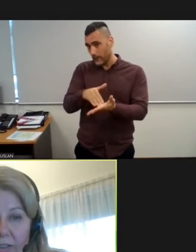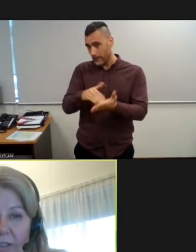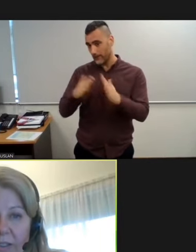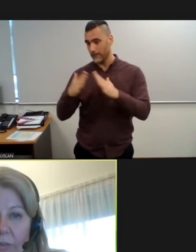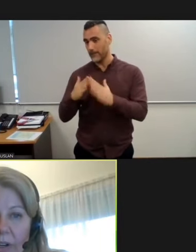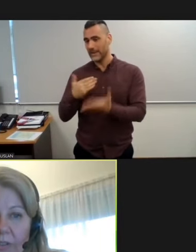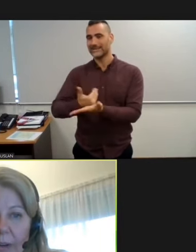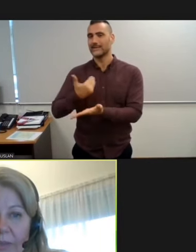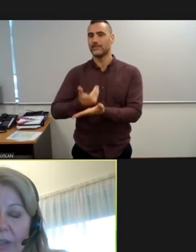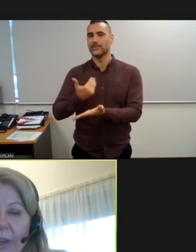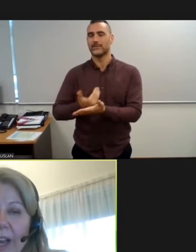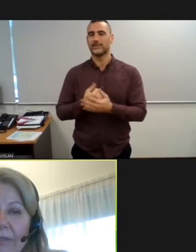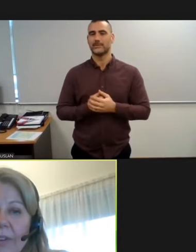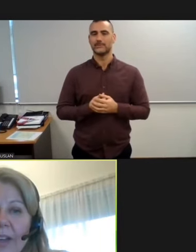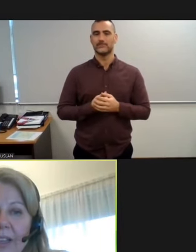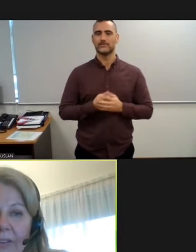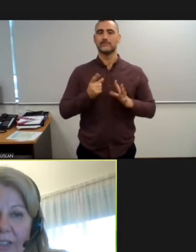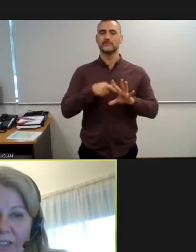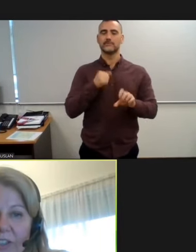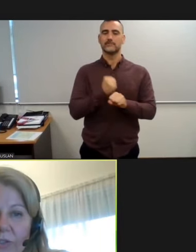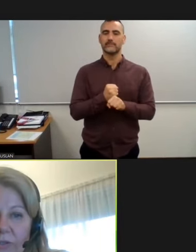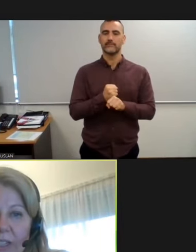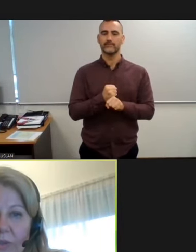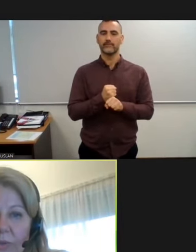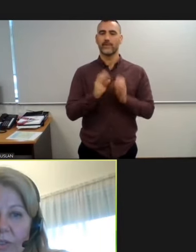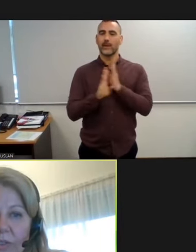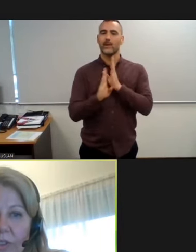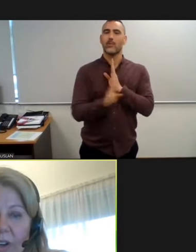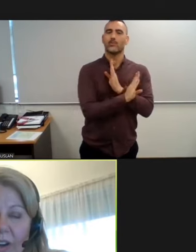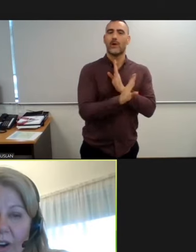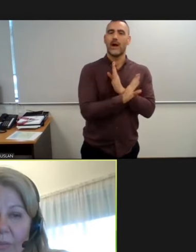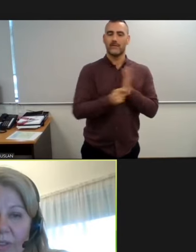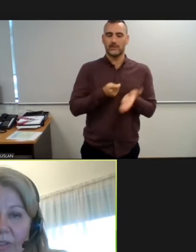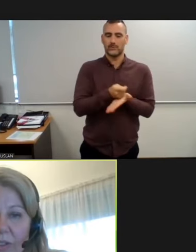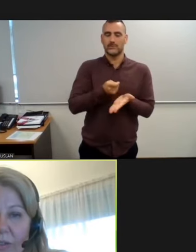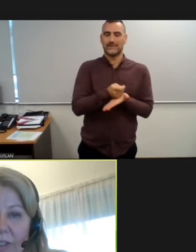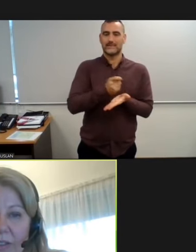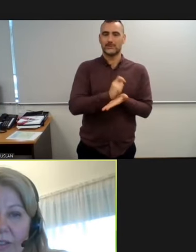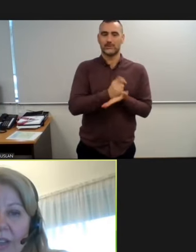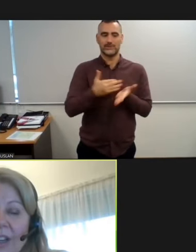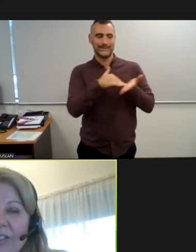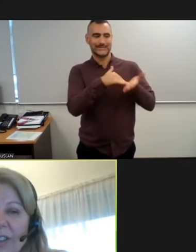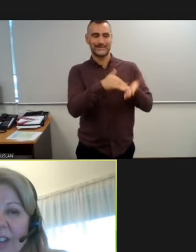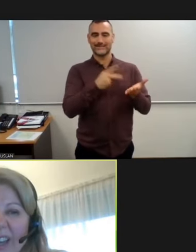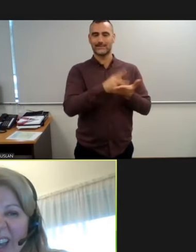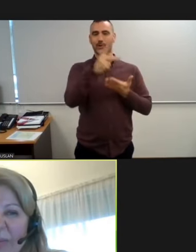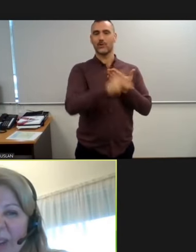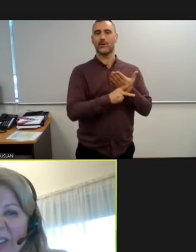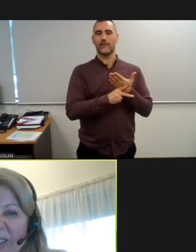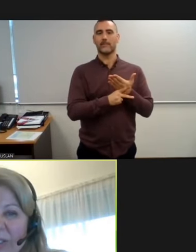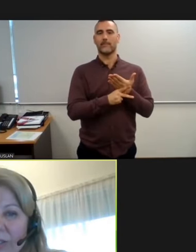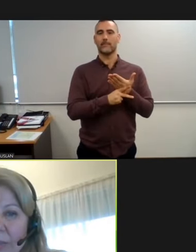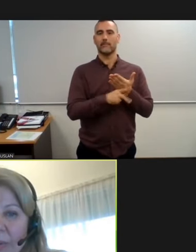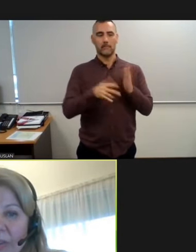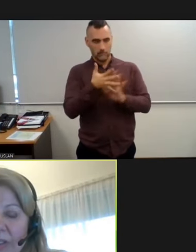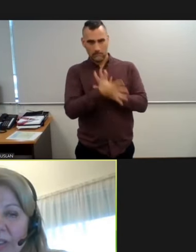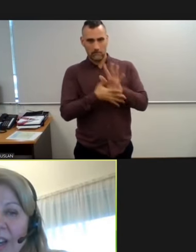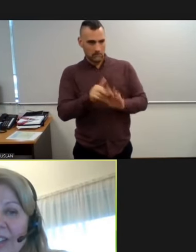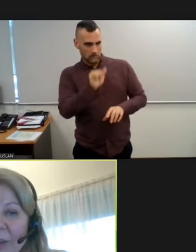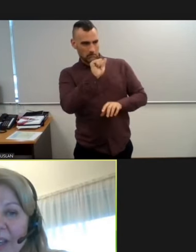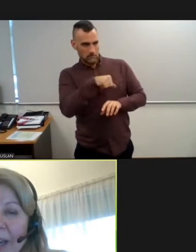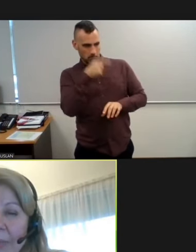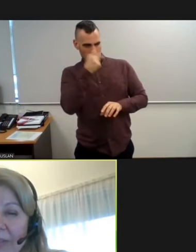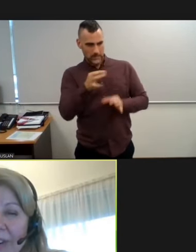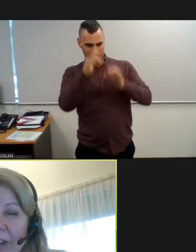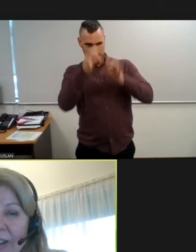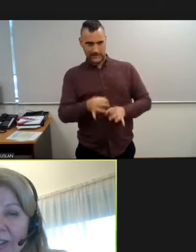rental assistance program. So we have given additional resources to homelessness services so that they can make those responses.